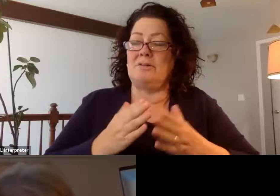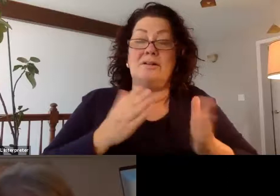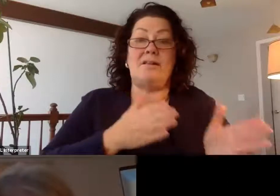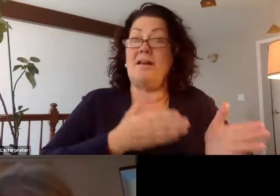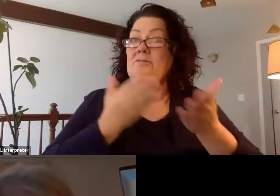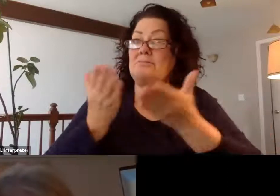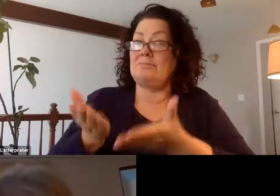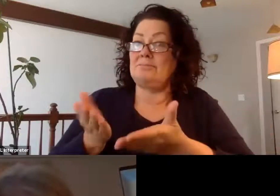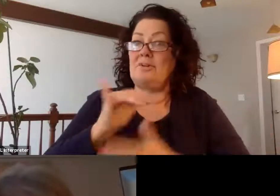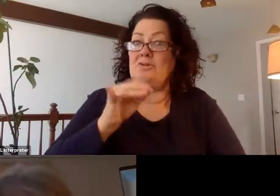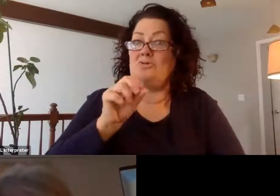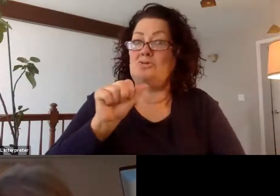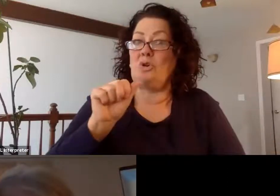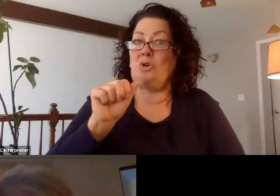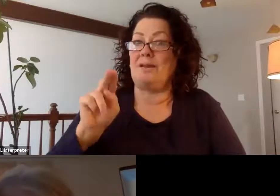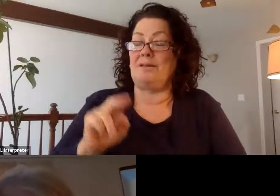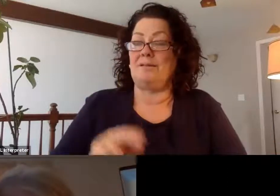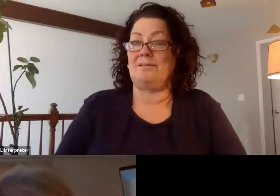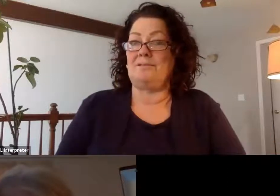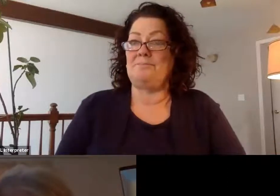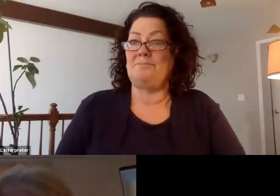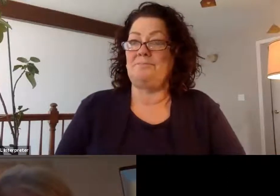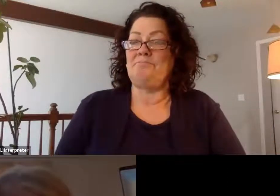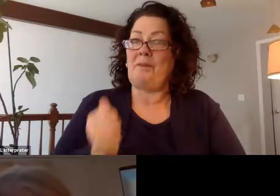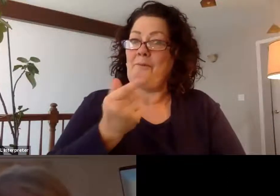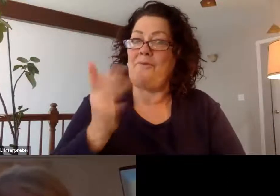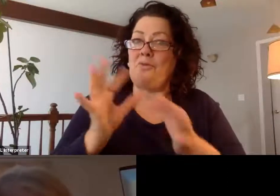over to Joanne to give a few remarks.